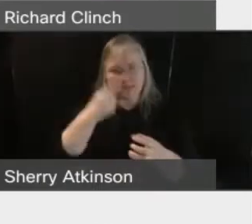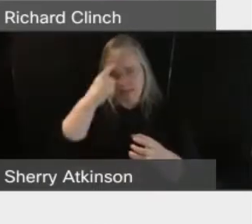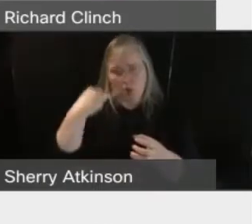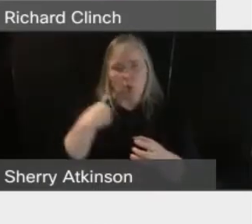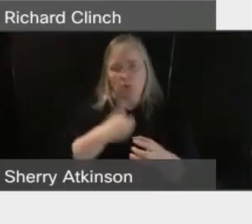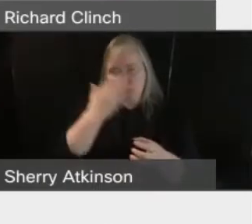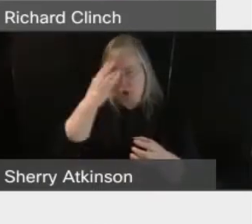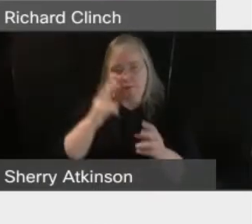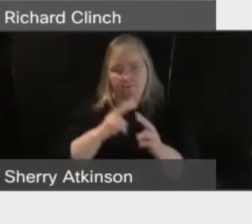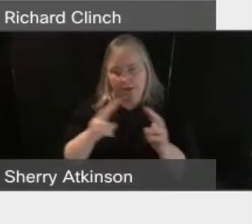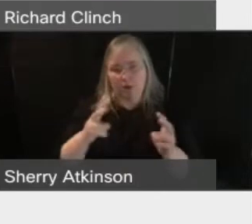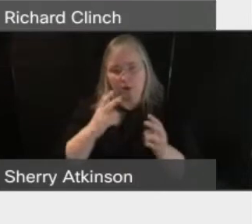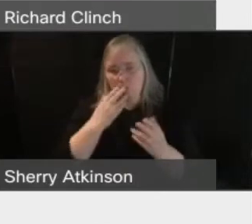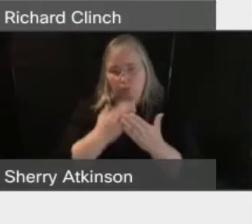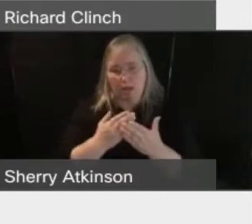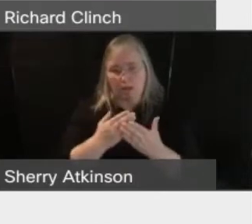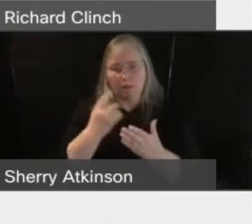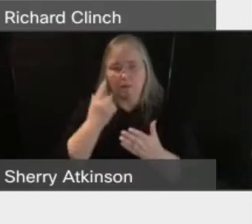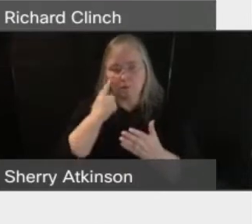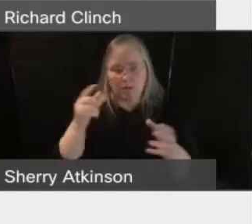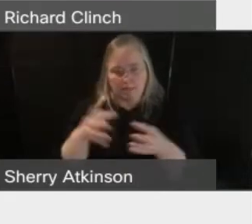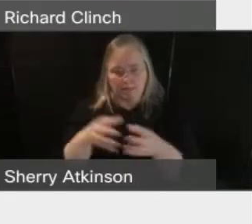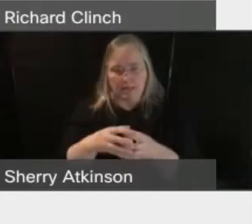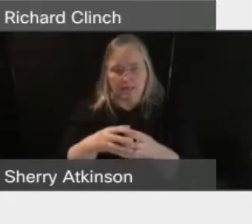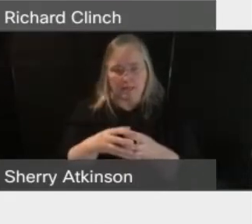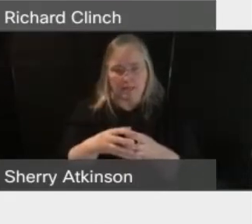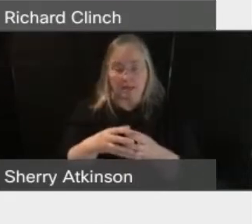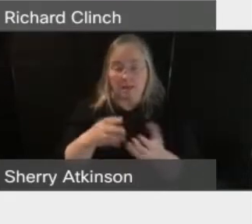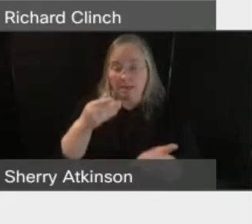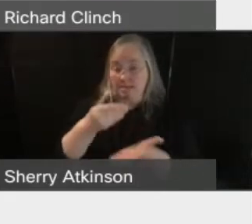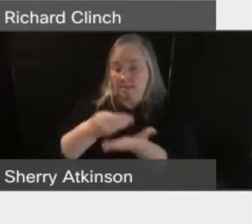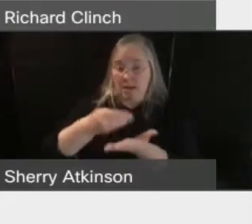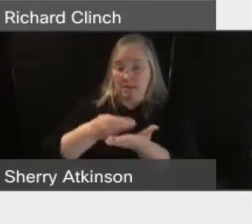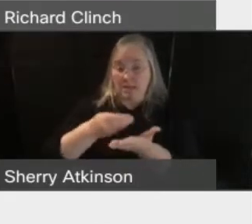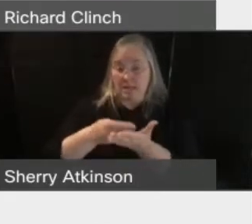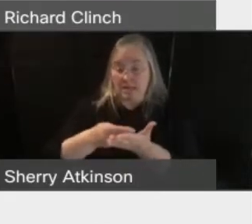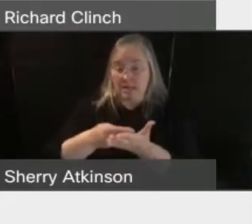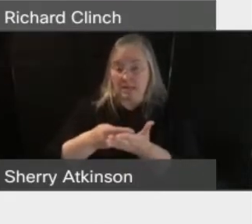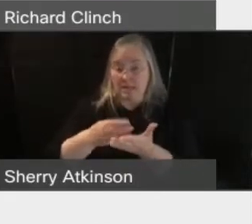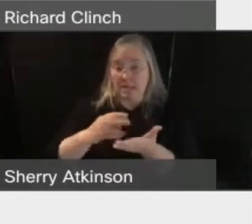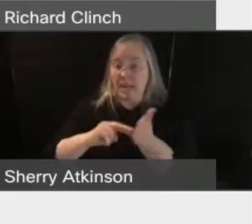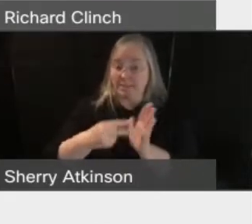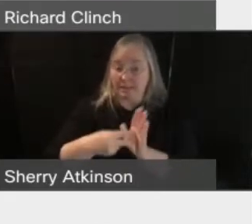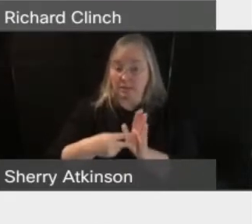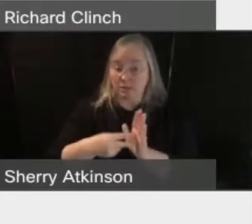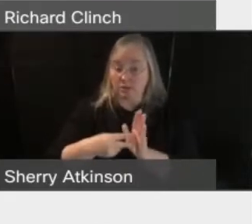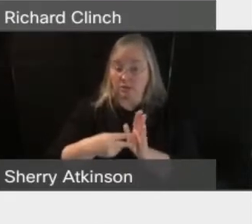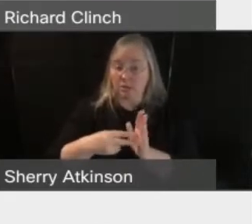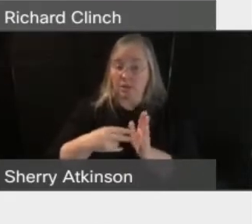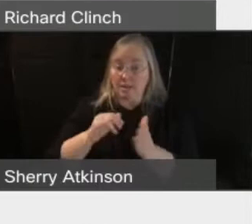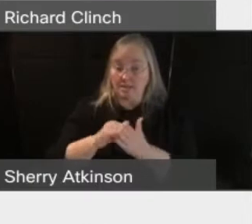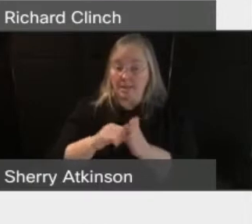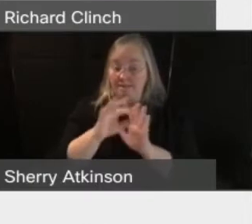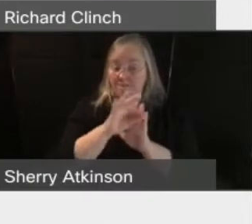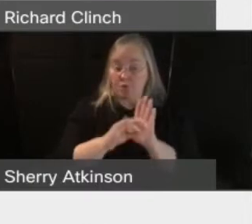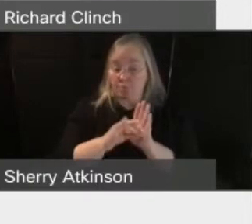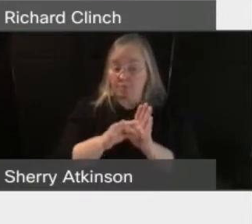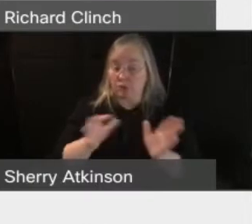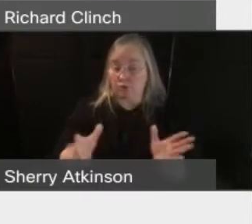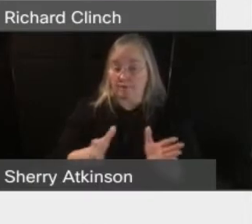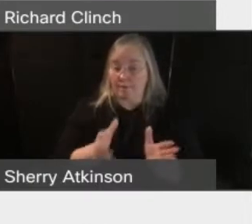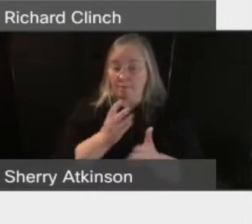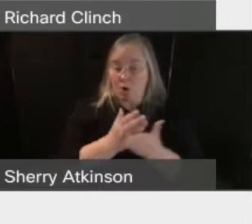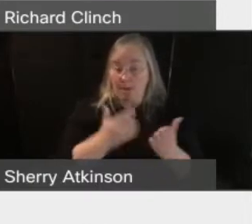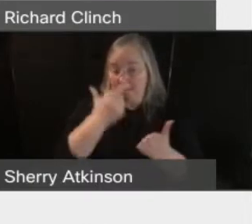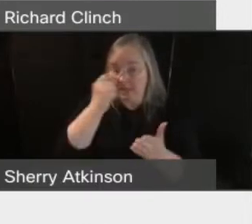for the committee, the funding implications, formula-driven part, because the enrollment